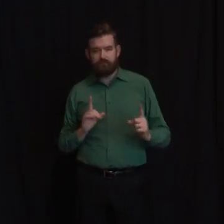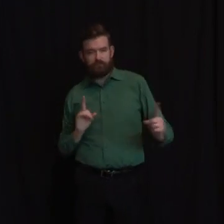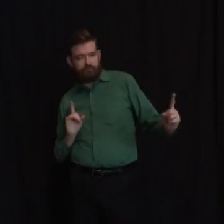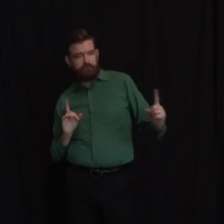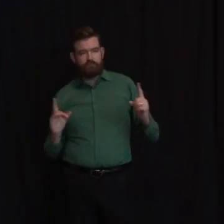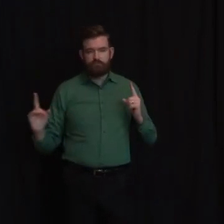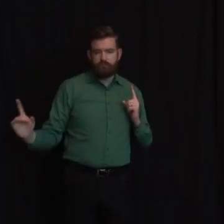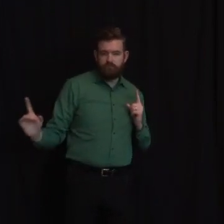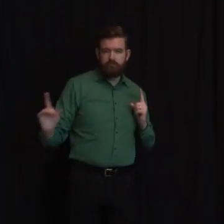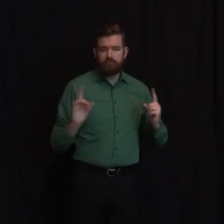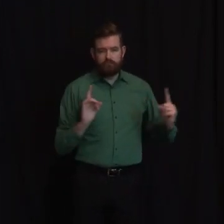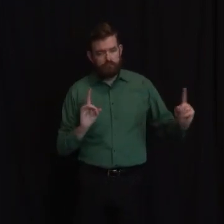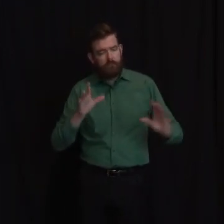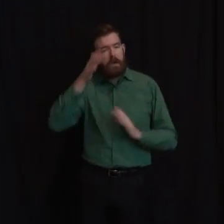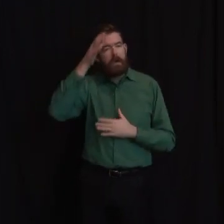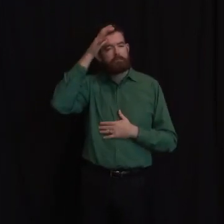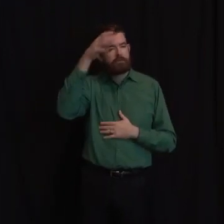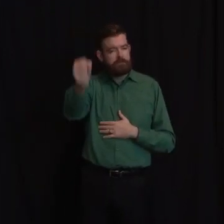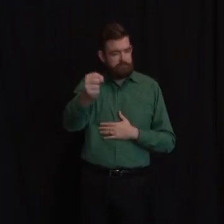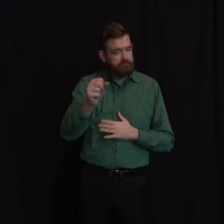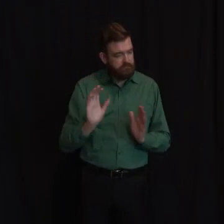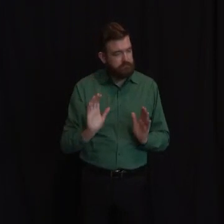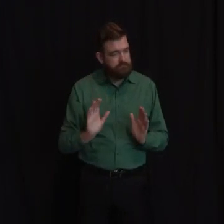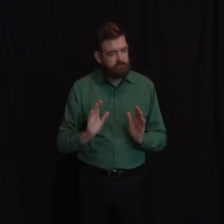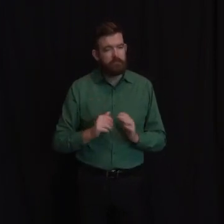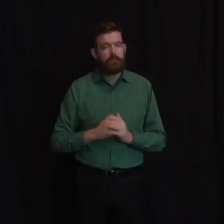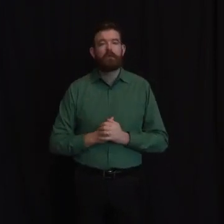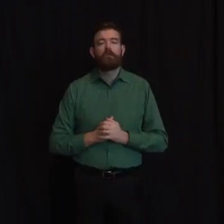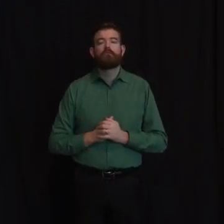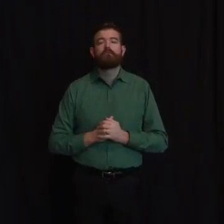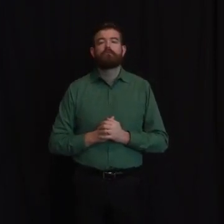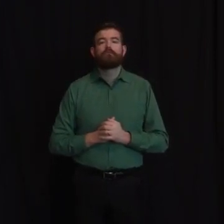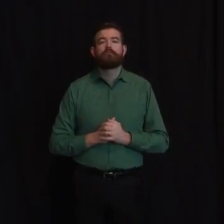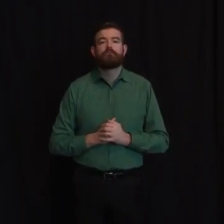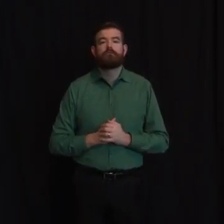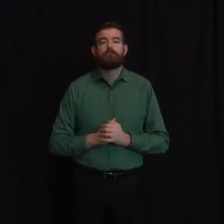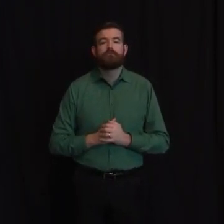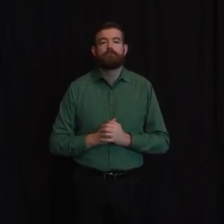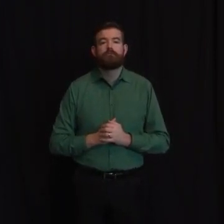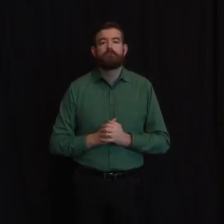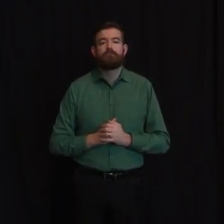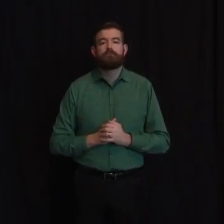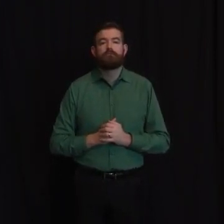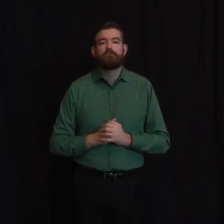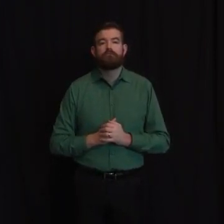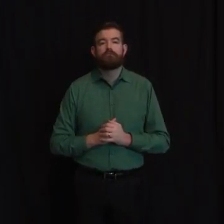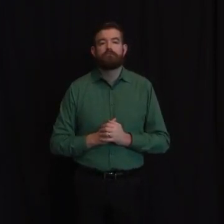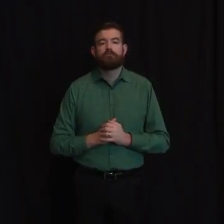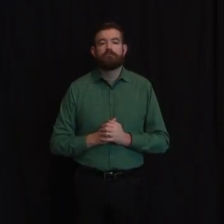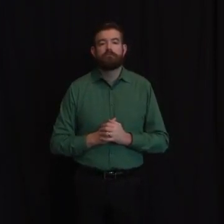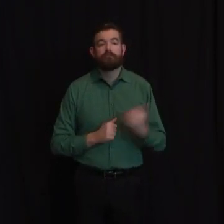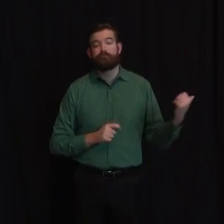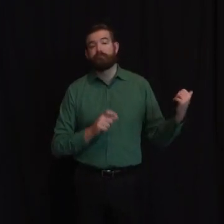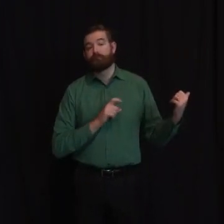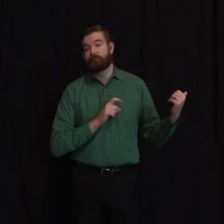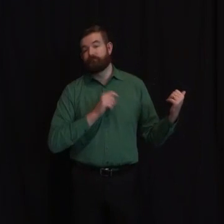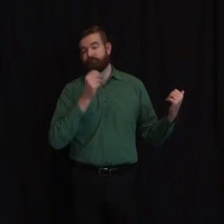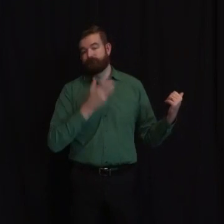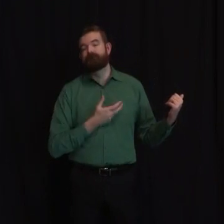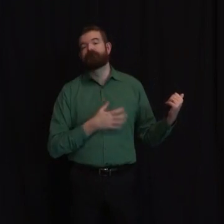again, notwithstanding those rather sobering reports, to say the least, the compliance is